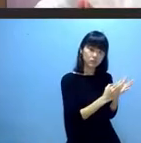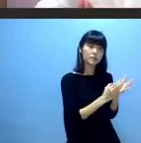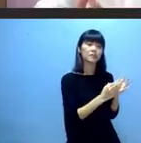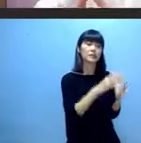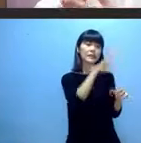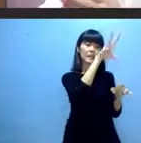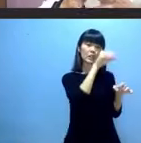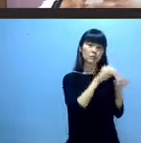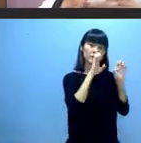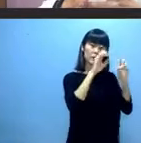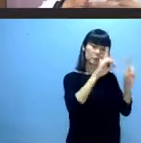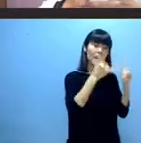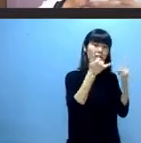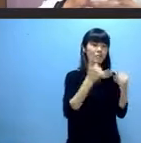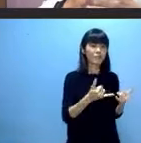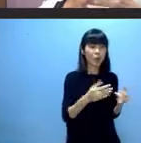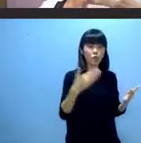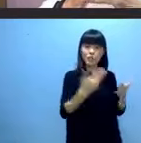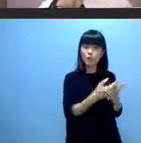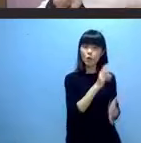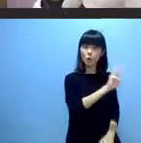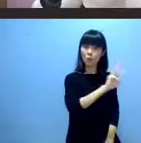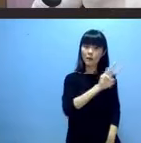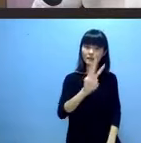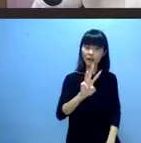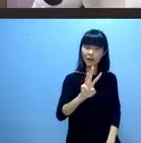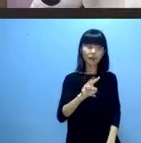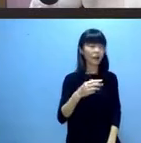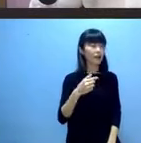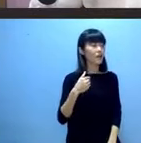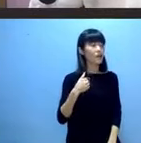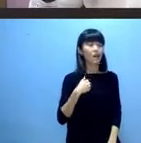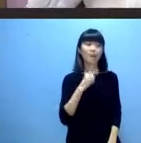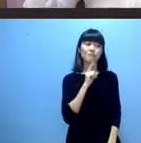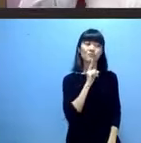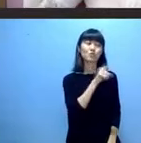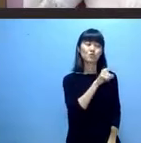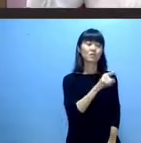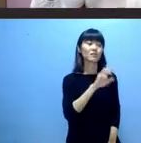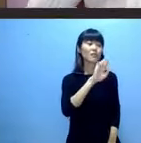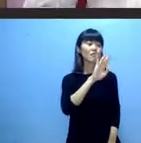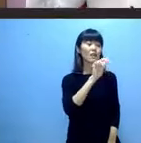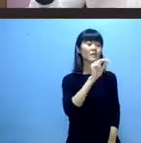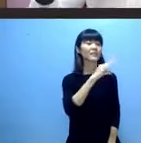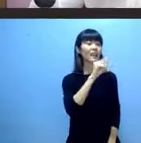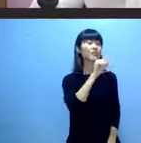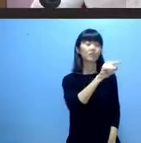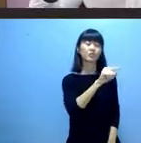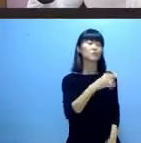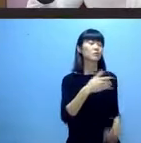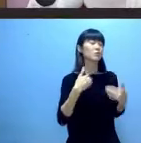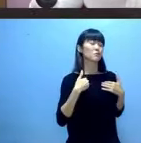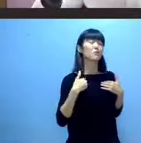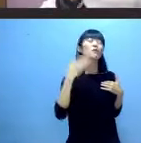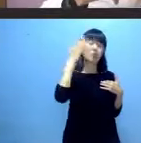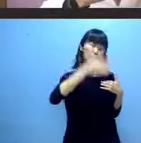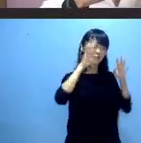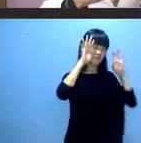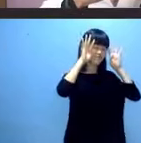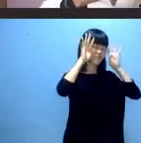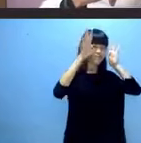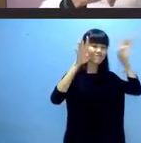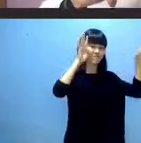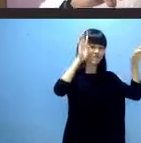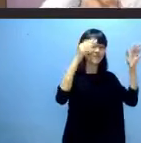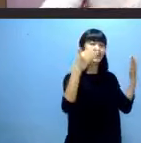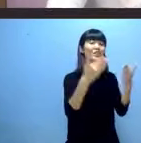new website. So I'm fairly certain Ryan or yourself will come up with something very creative to do once the situation gets